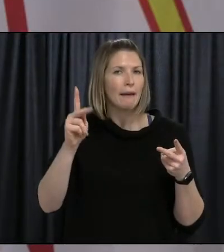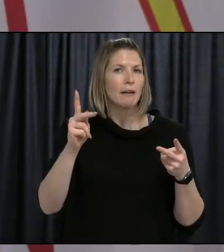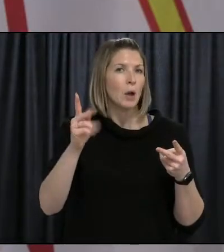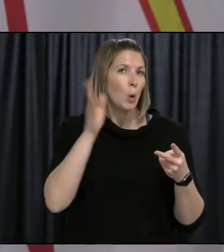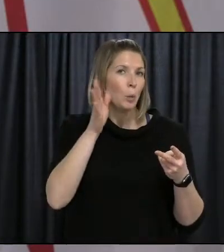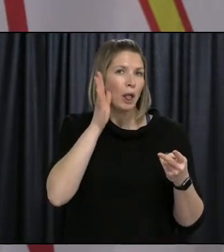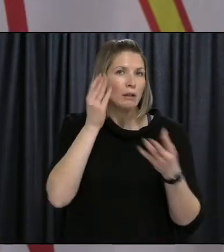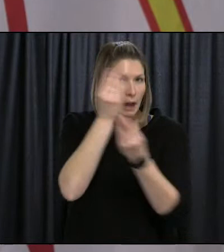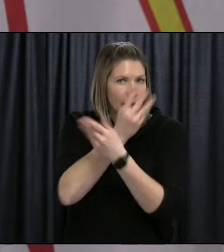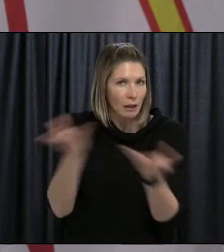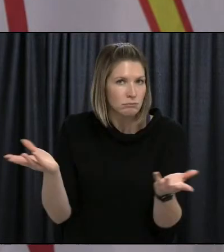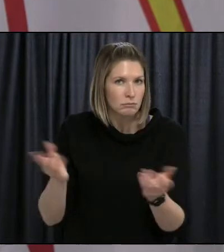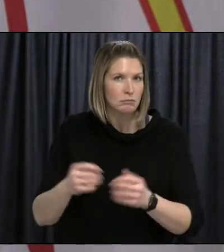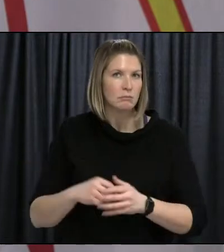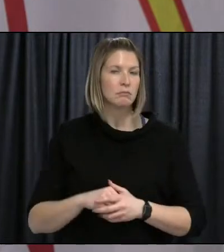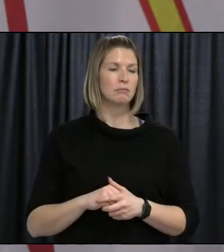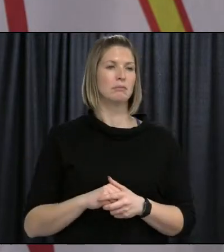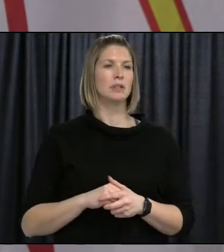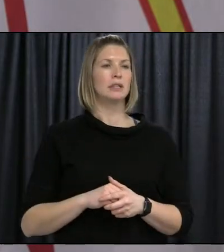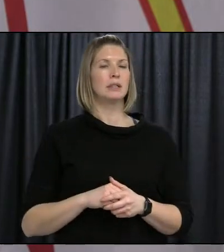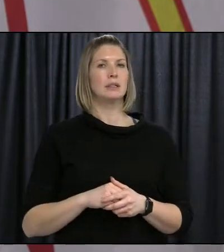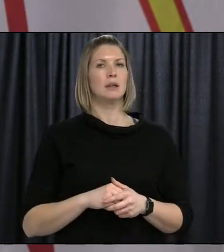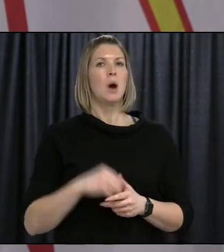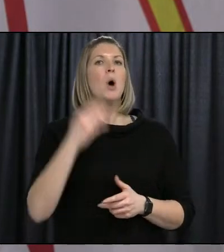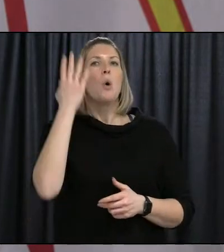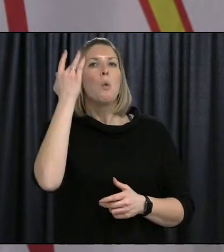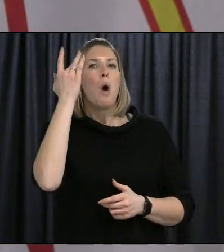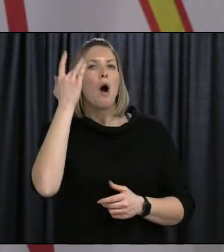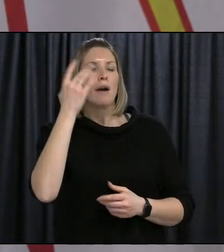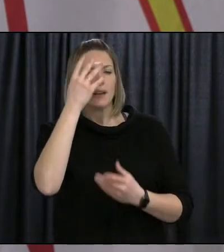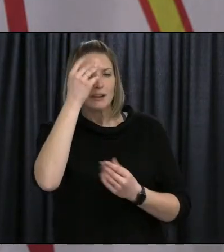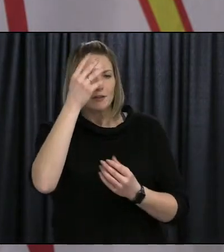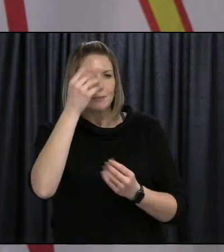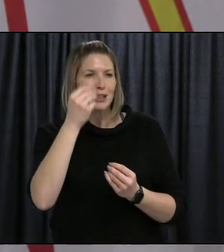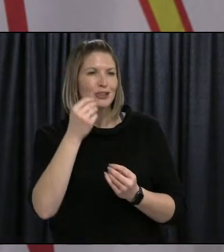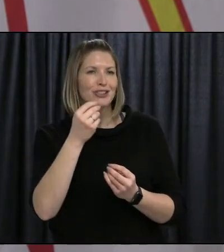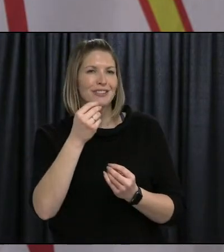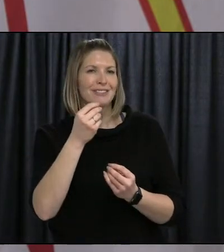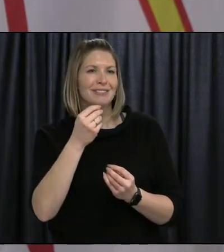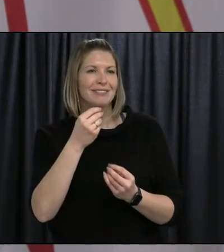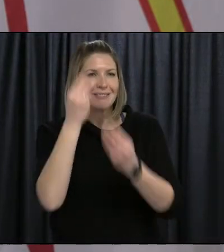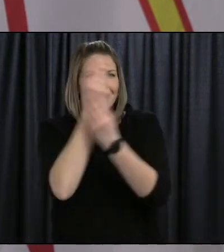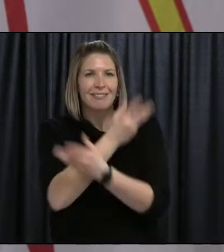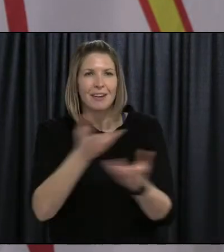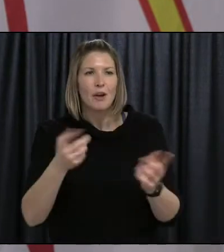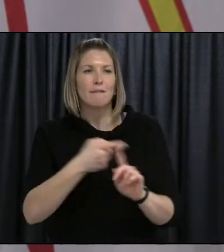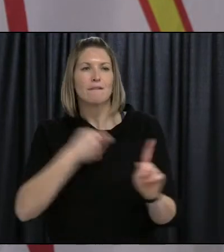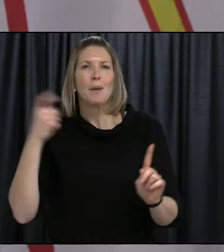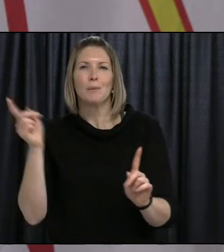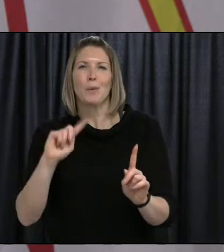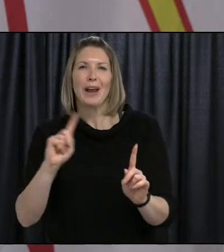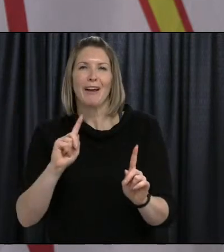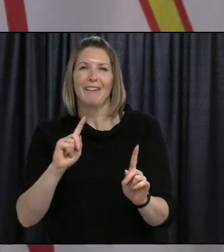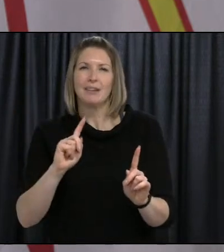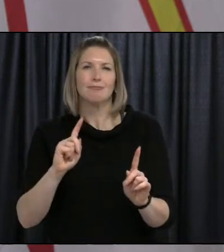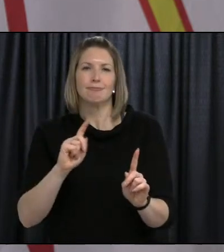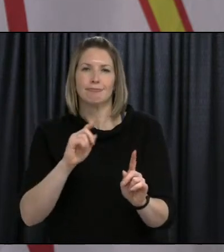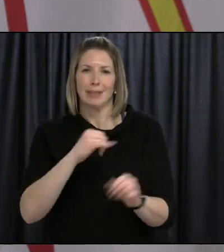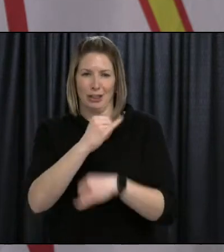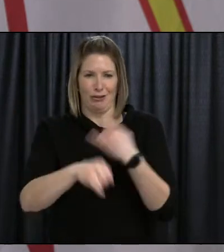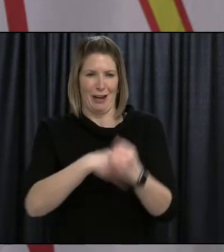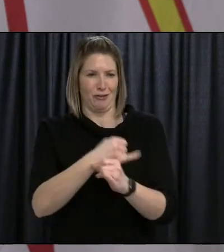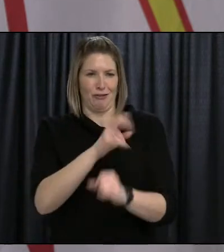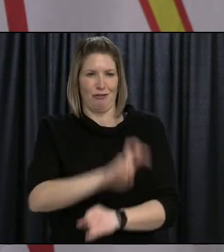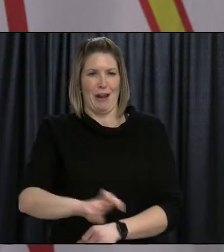So, it doesn't really impact the public health advice that we have to give, and it doesn't really play